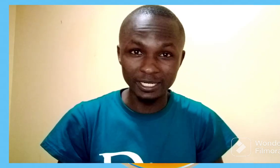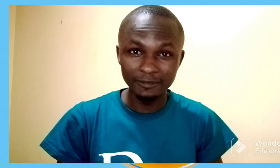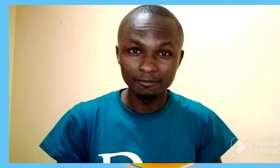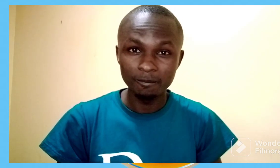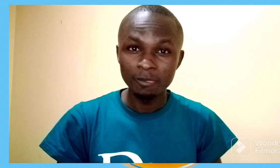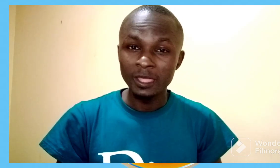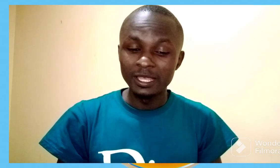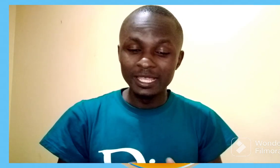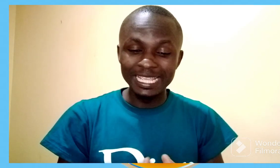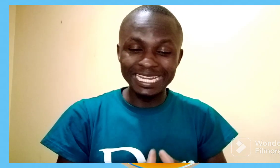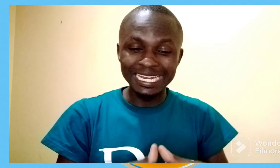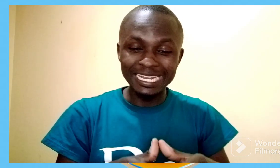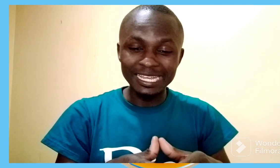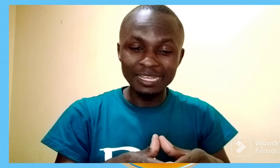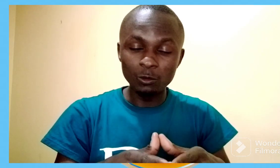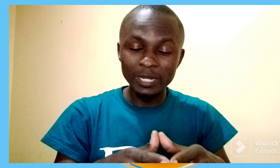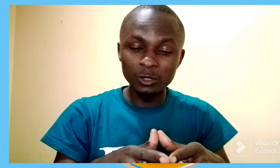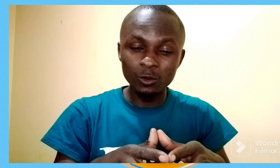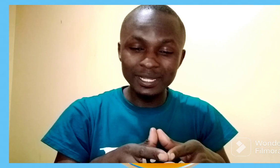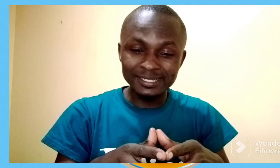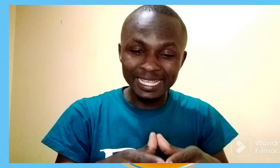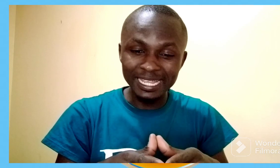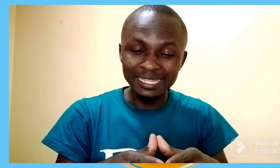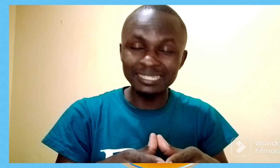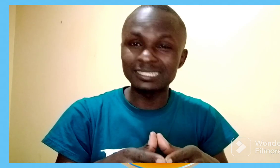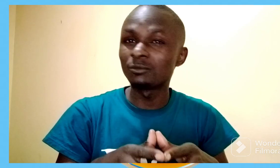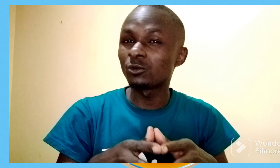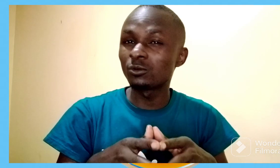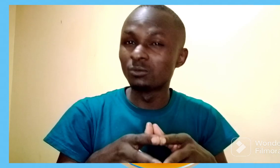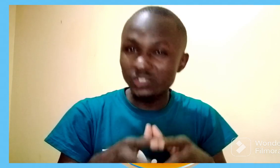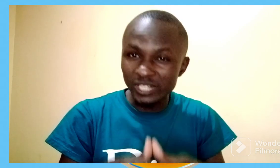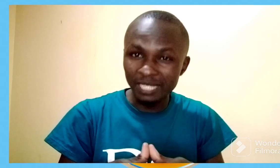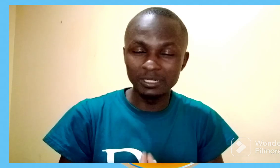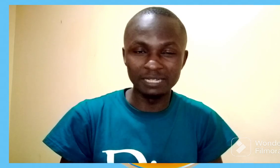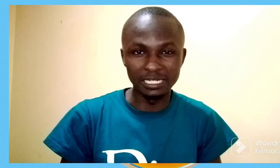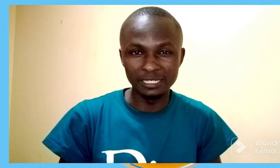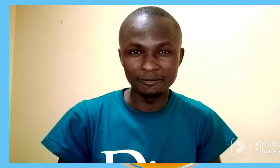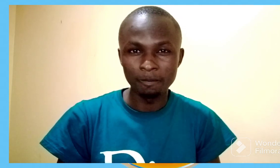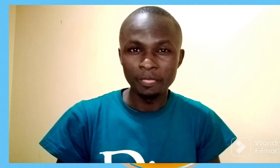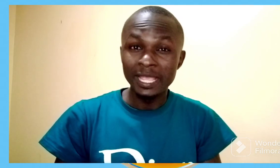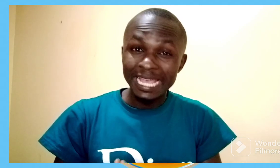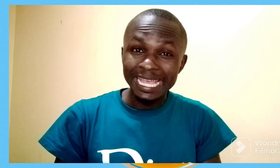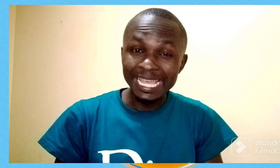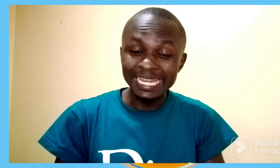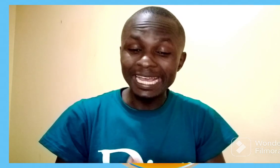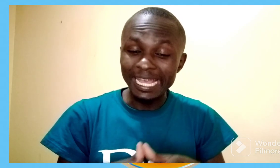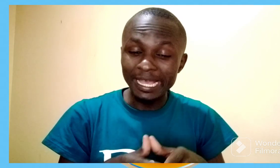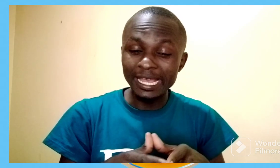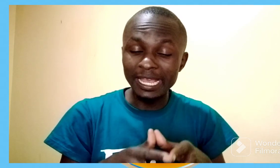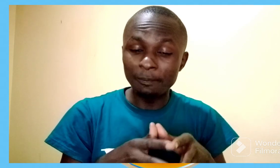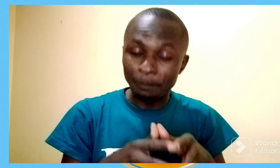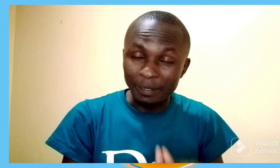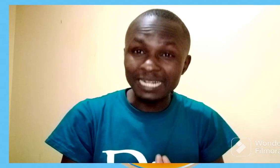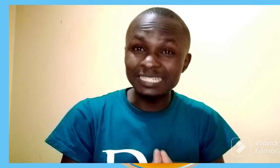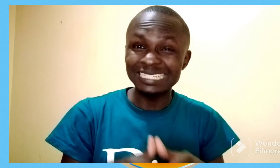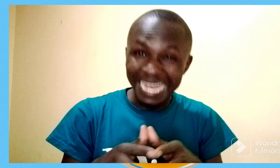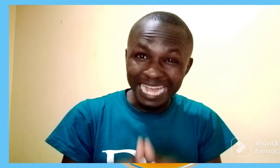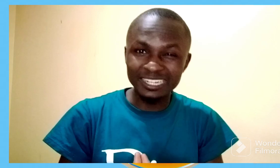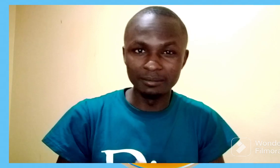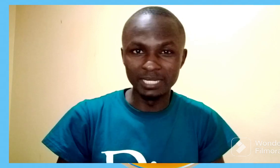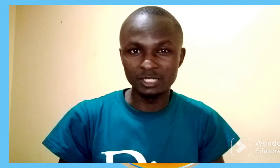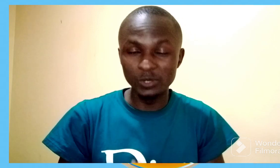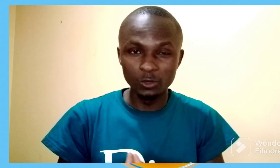to happen. When we say that Musalia Mudavadi had a